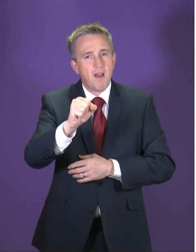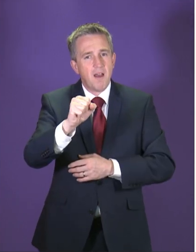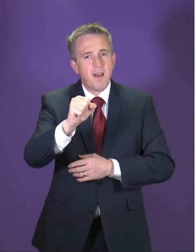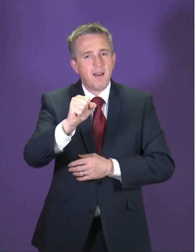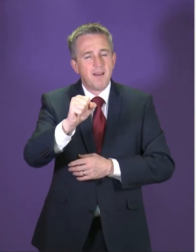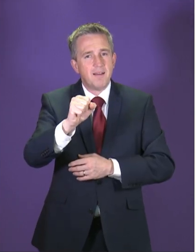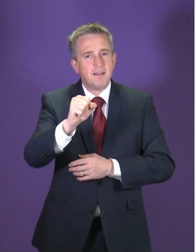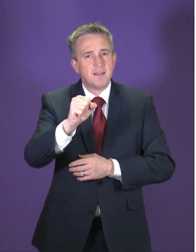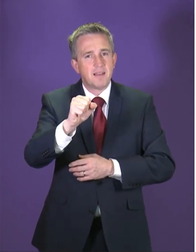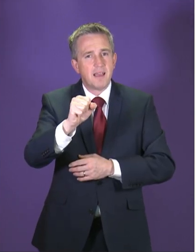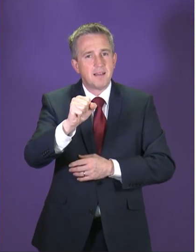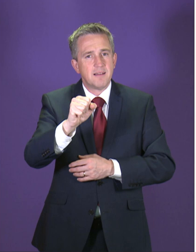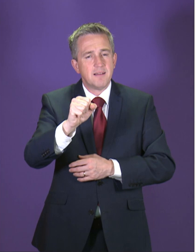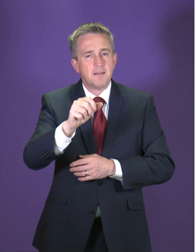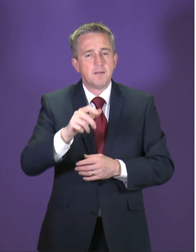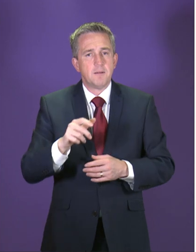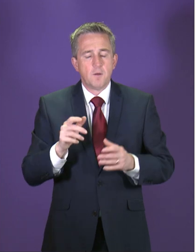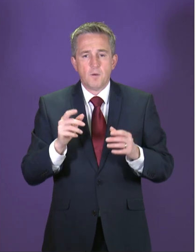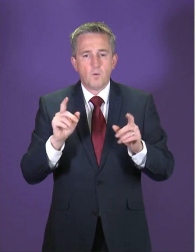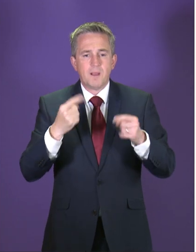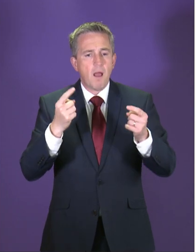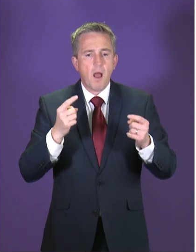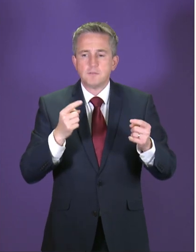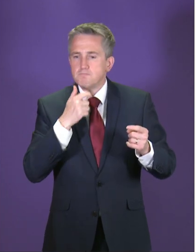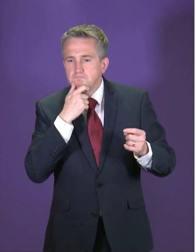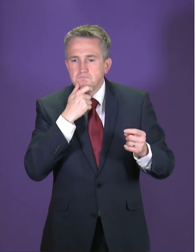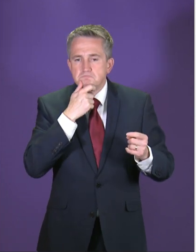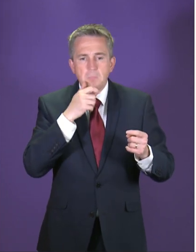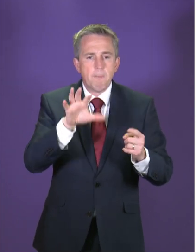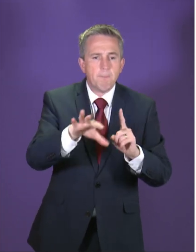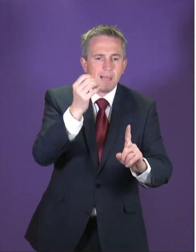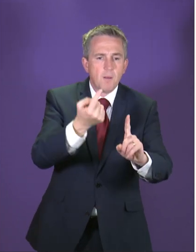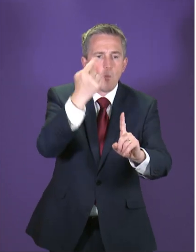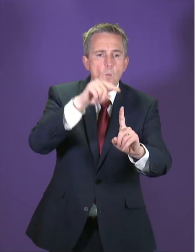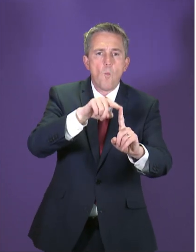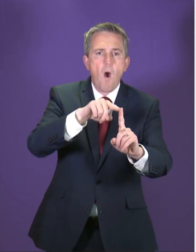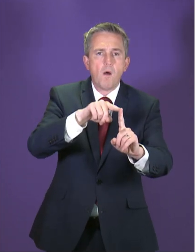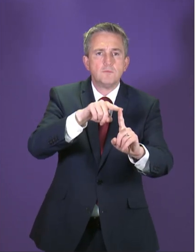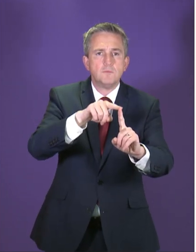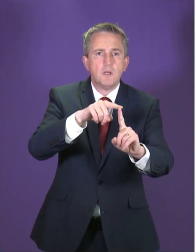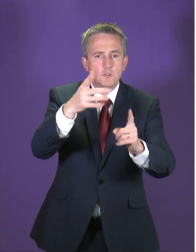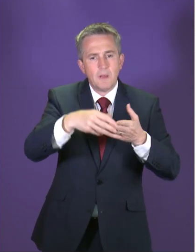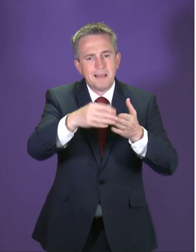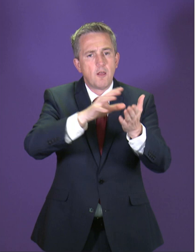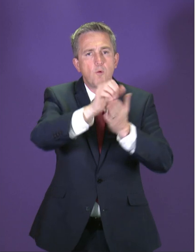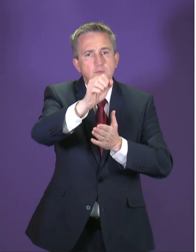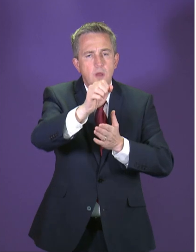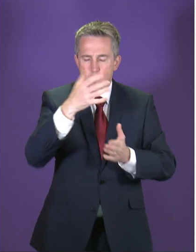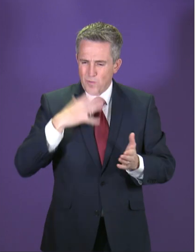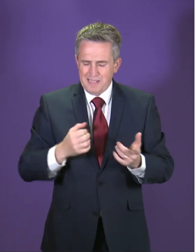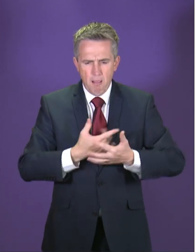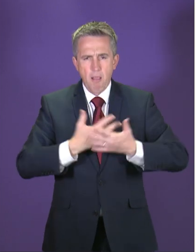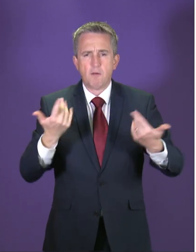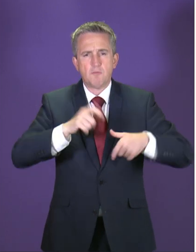we can't know that in advance by trying to cherry pick the one that looks promising to lift the individual out of the